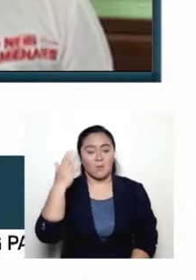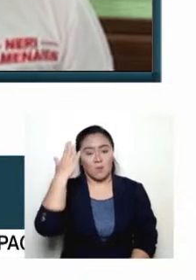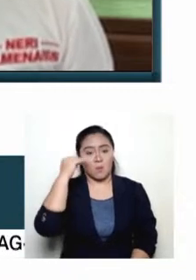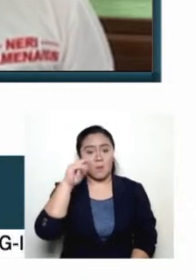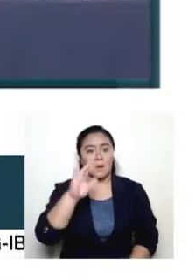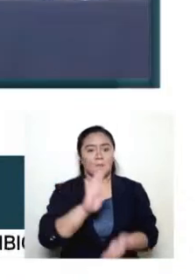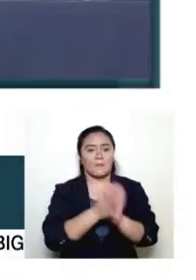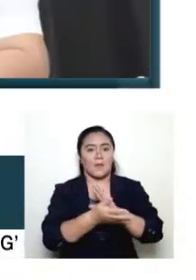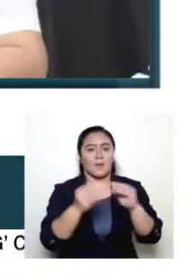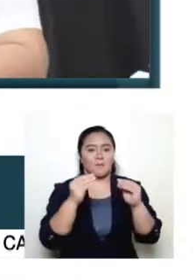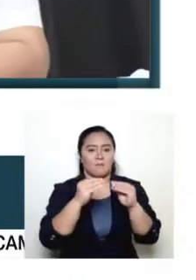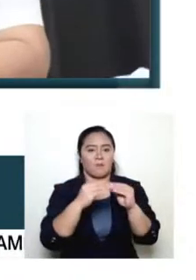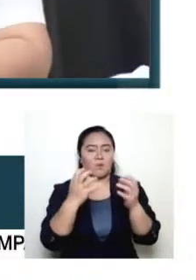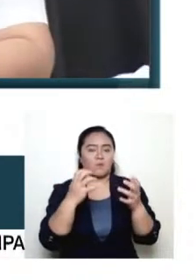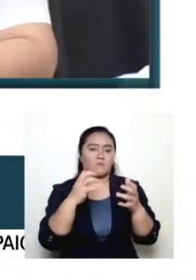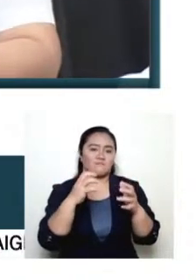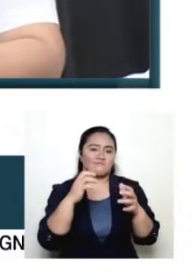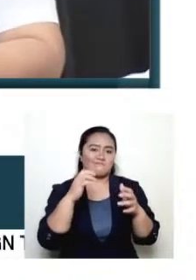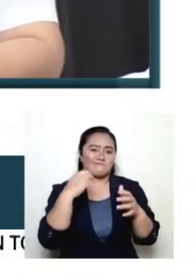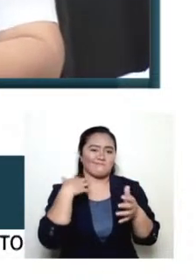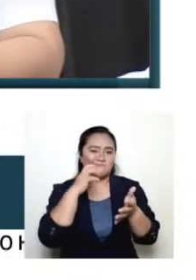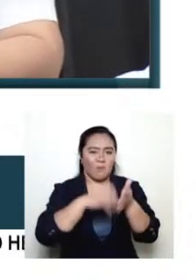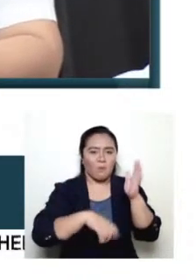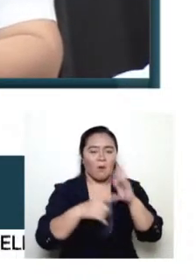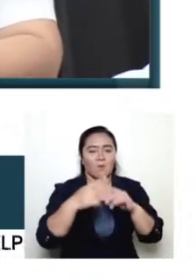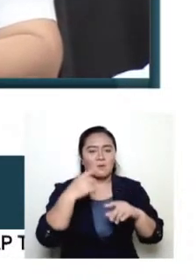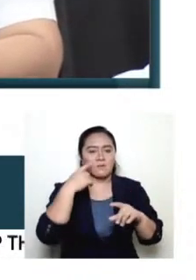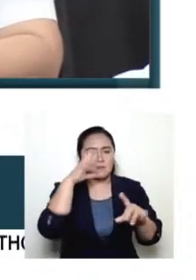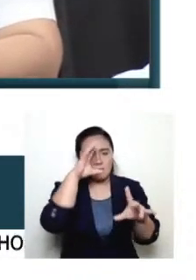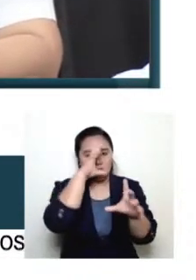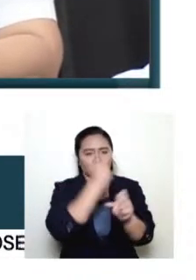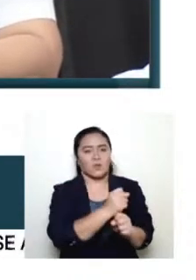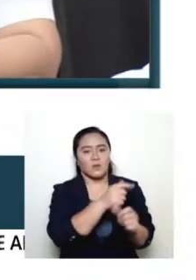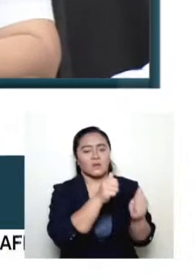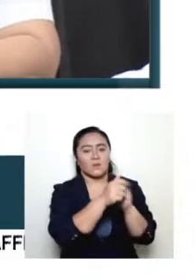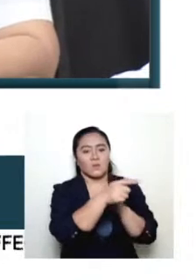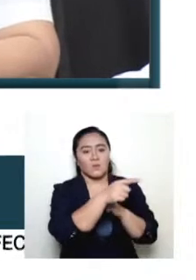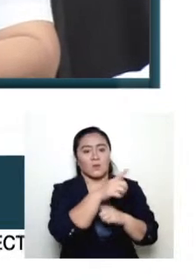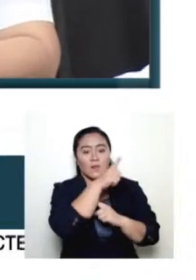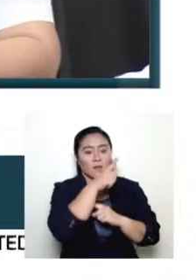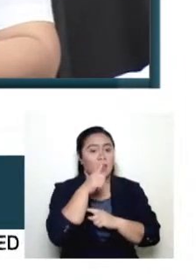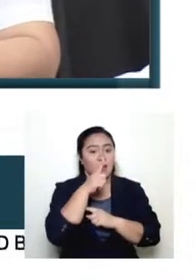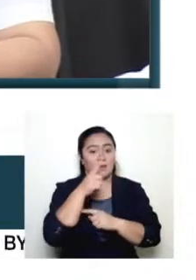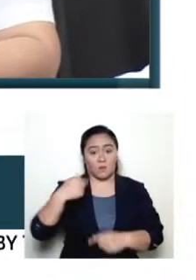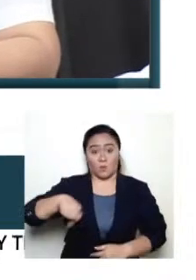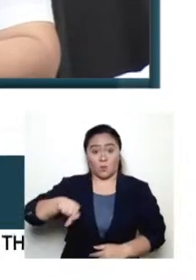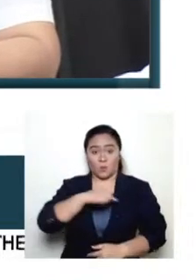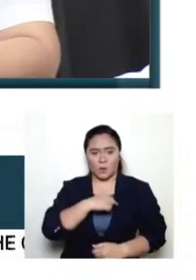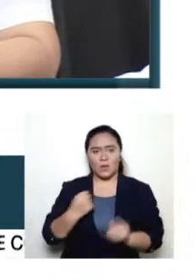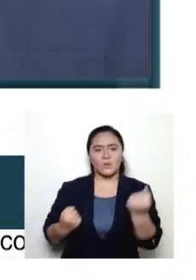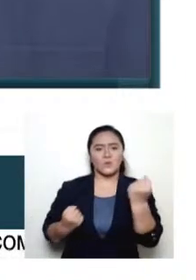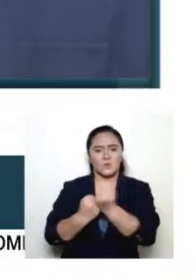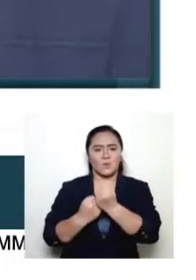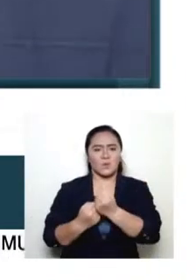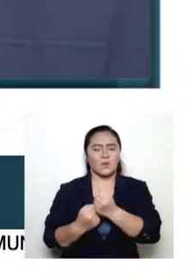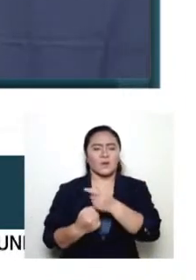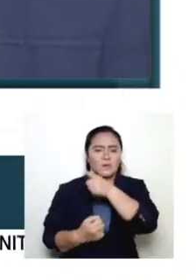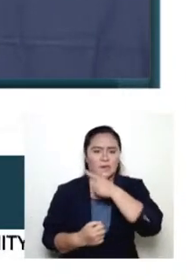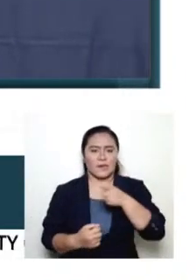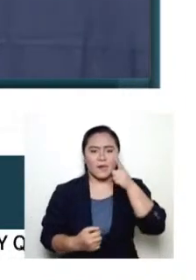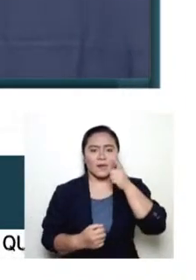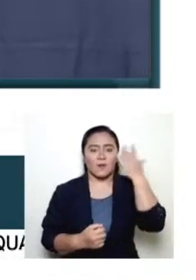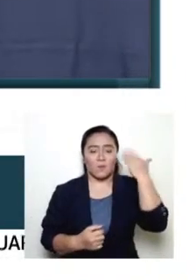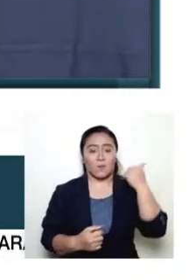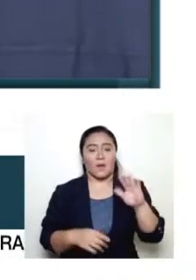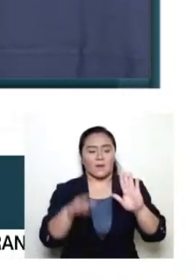who support her. Kami sa Makabayan, we support Lenny Robredo because not only do we have common views sa plataforma para sa